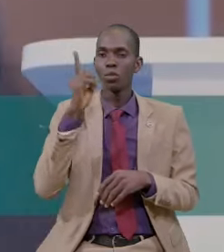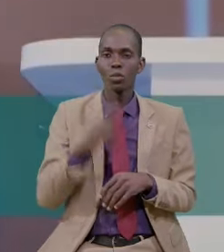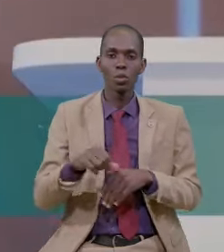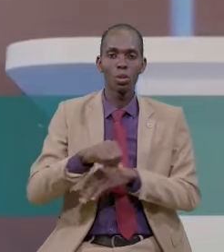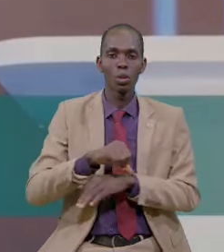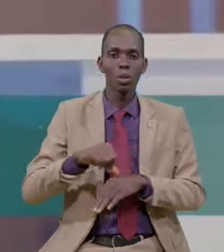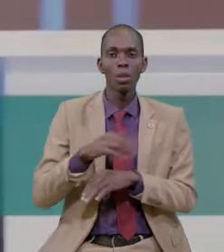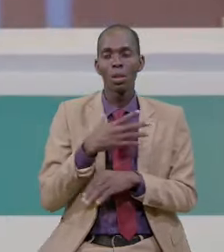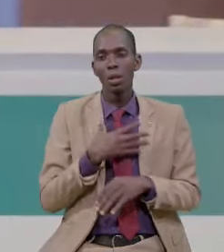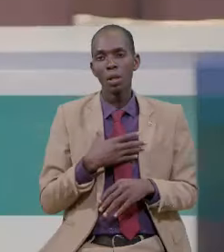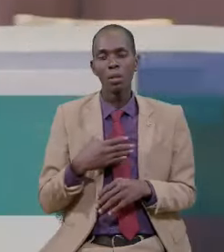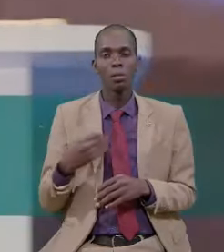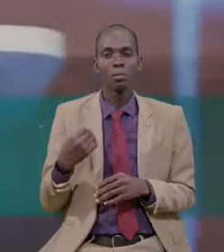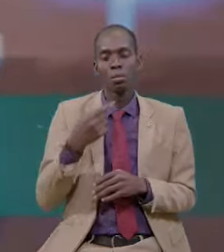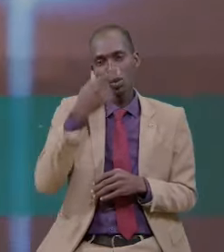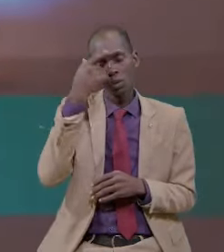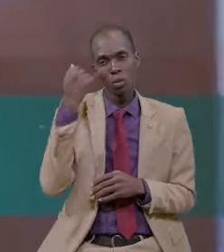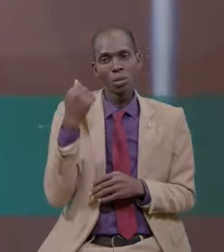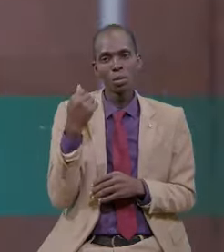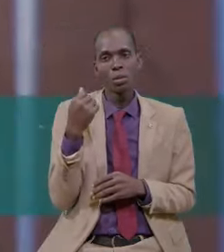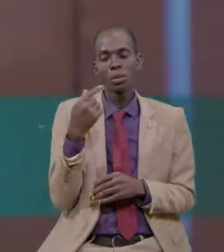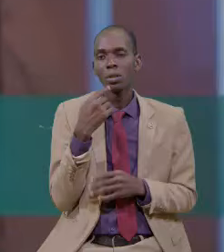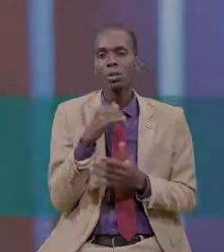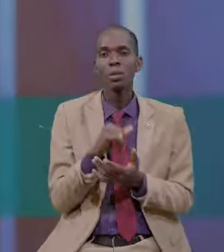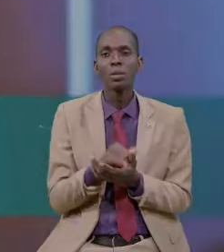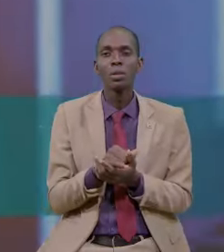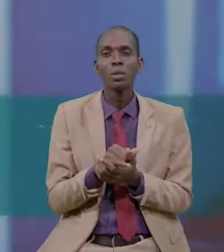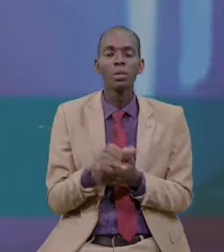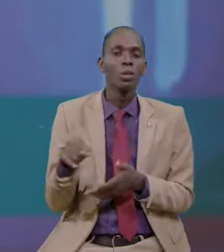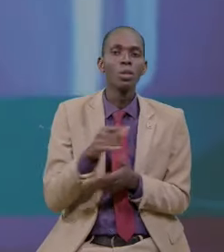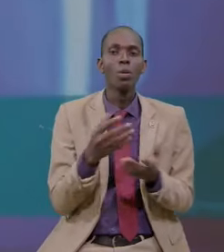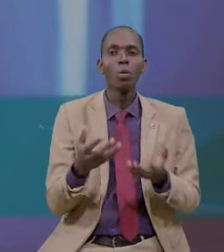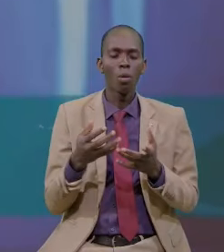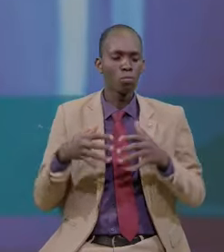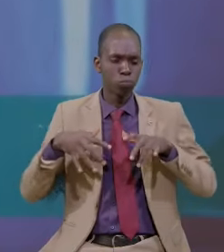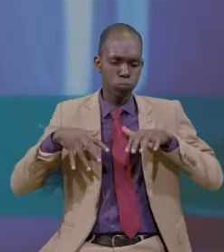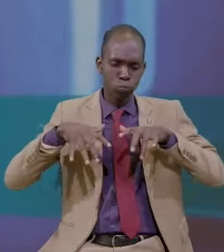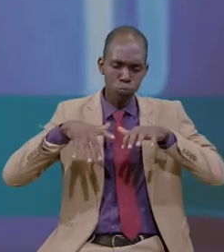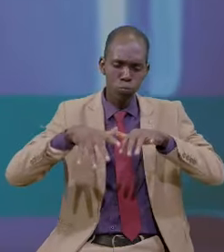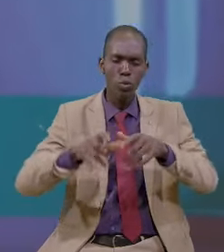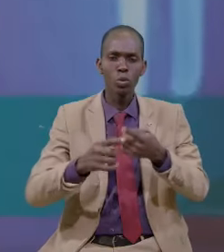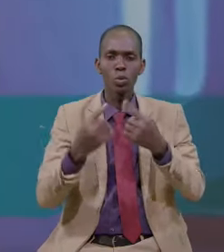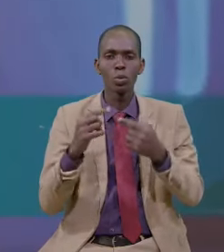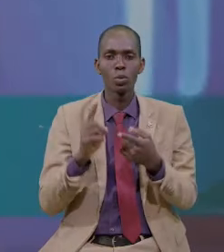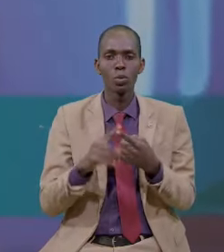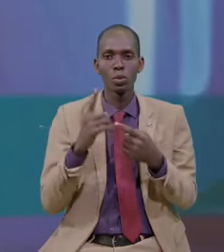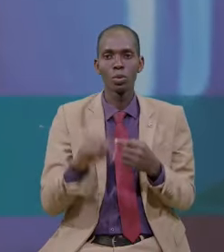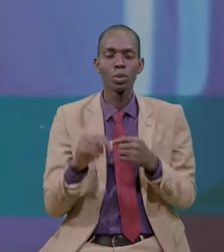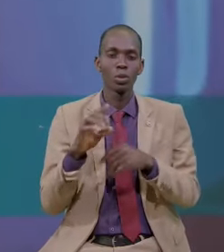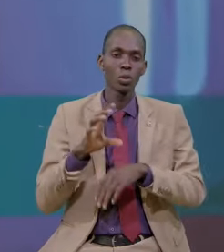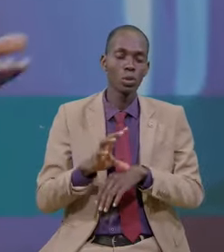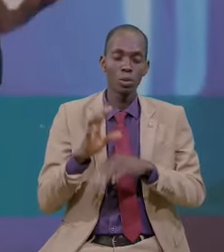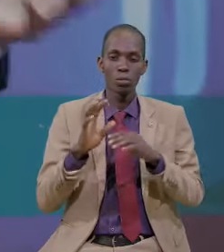because, you know, they're in the church, and they want crowd. We're not looking for crowd. We're looking for the people